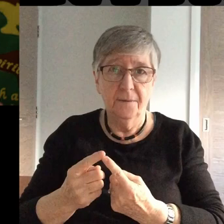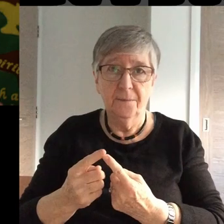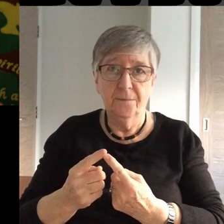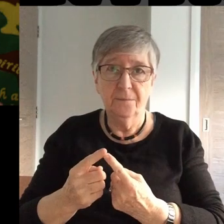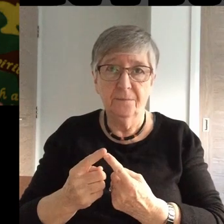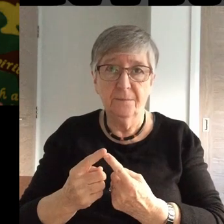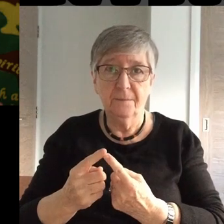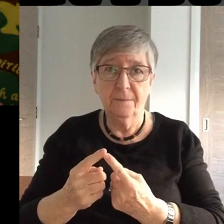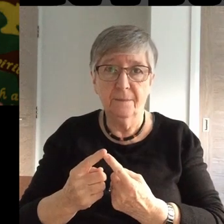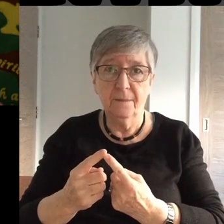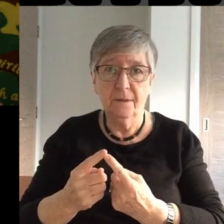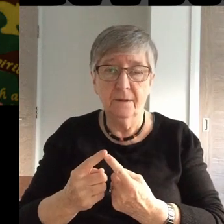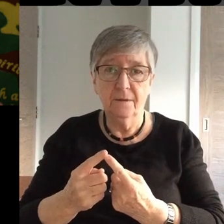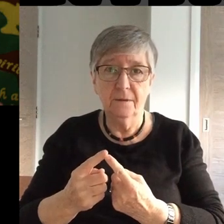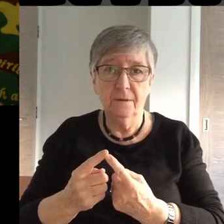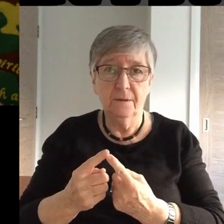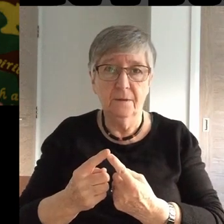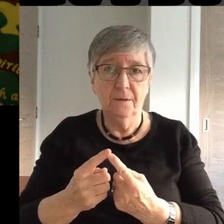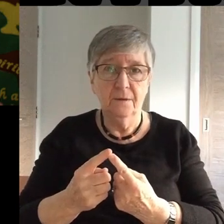us.